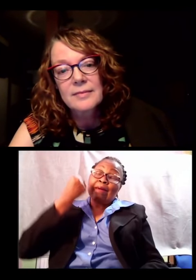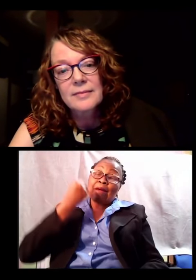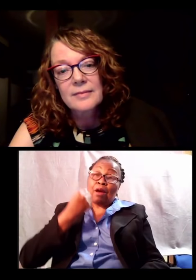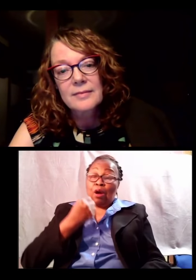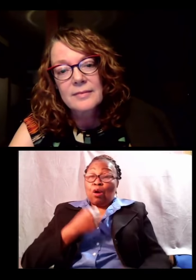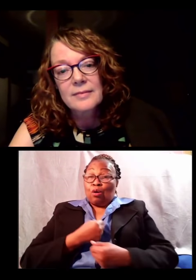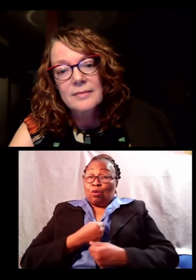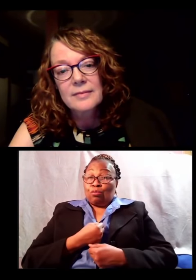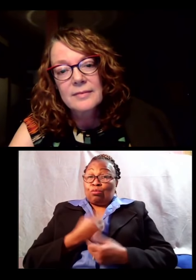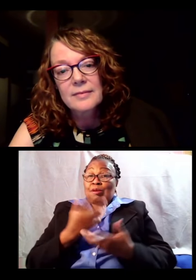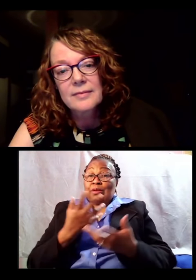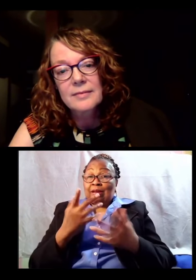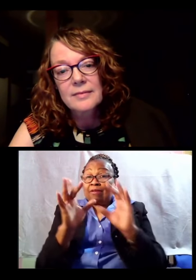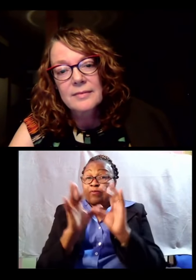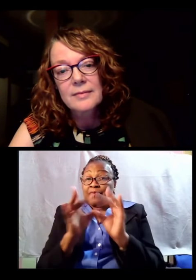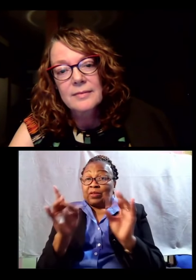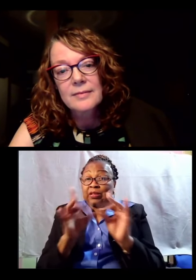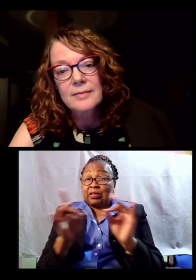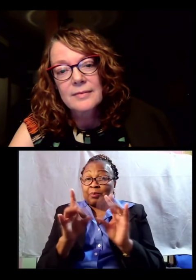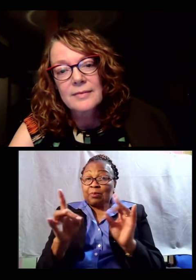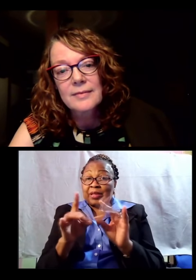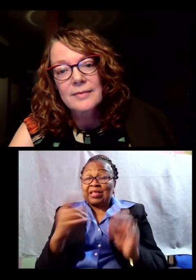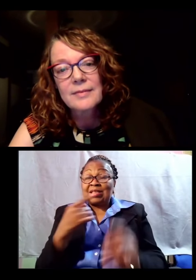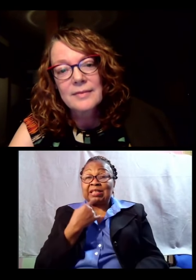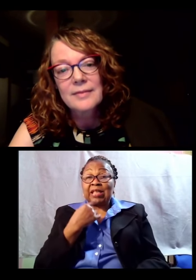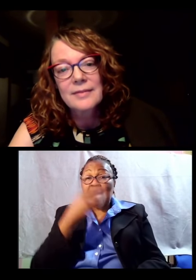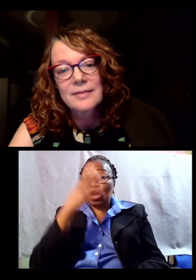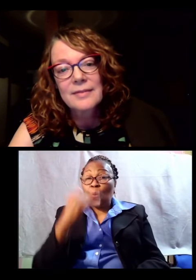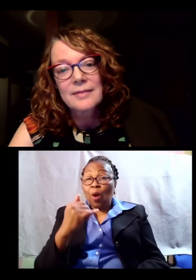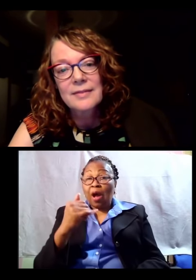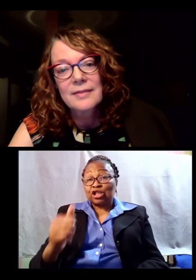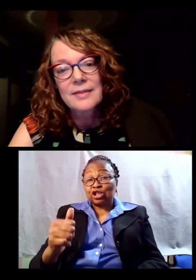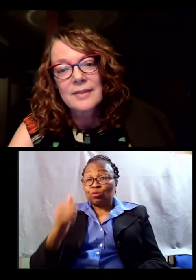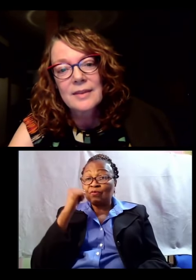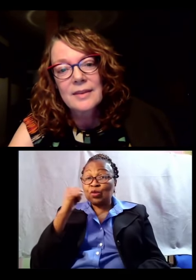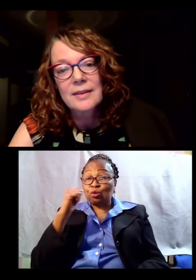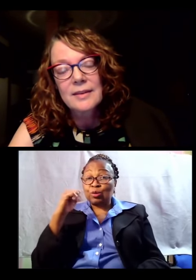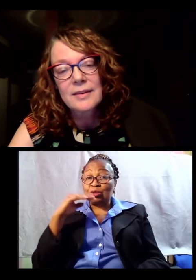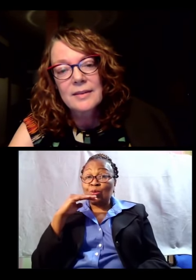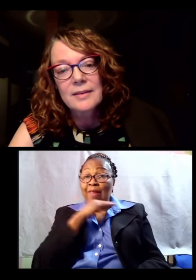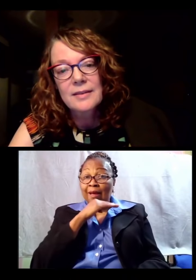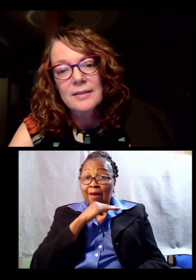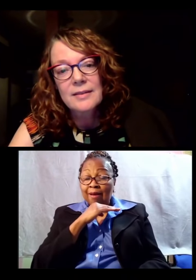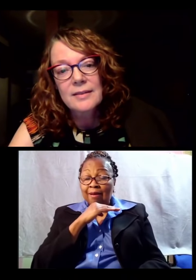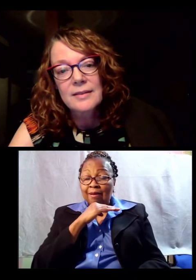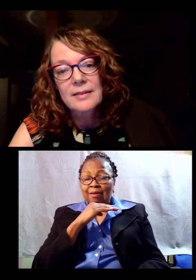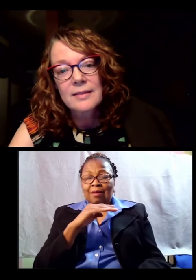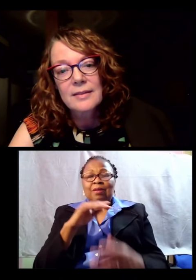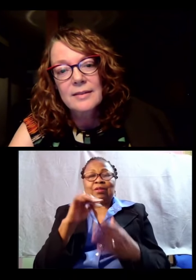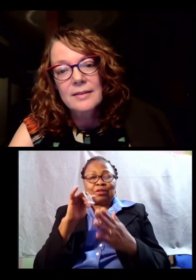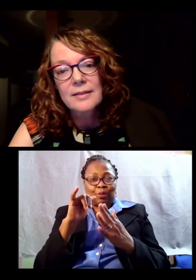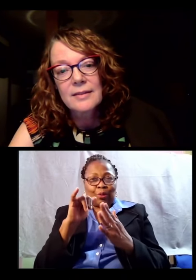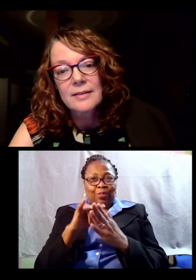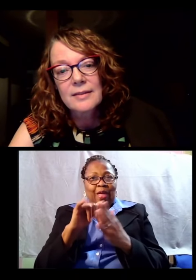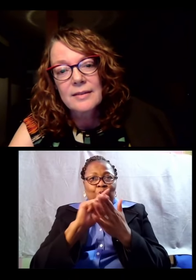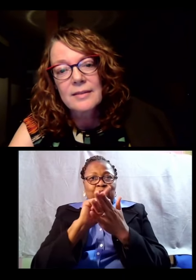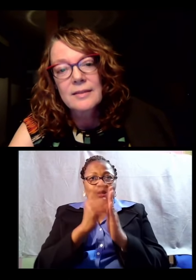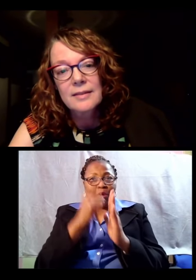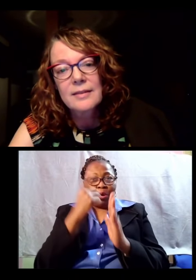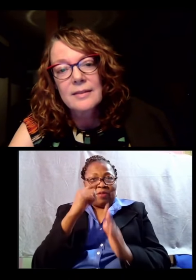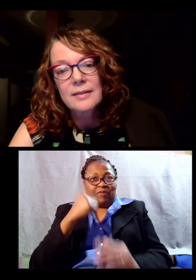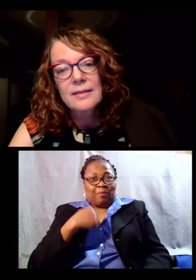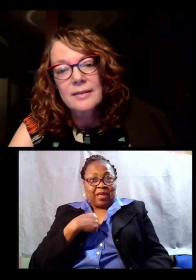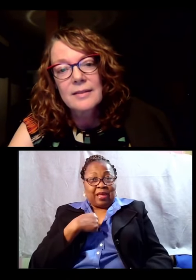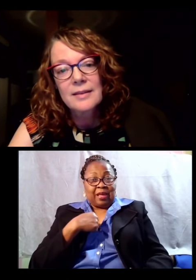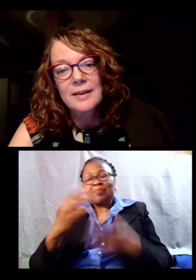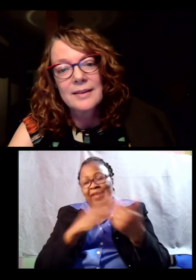stirring gallows speech saying why she had refused to lie. So that was a moment for me.